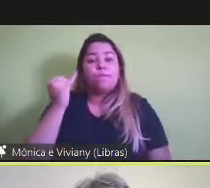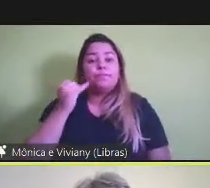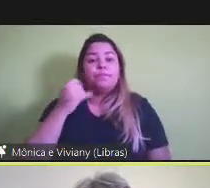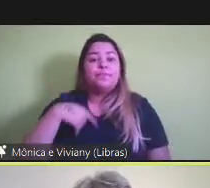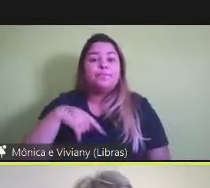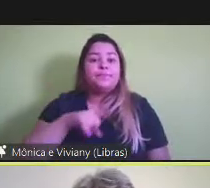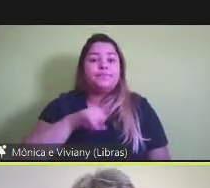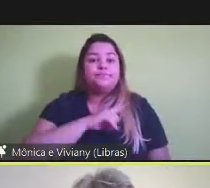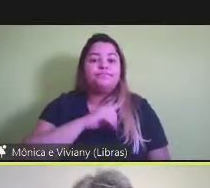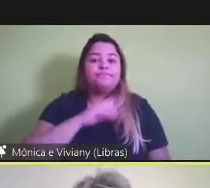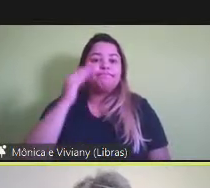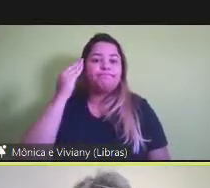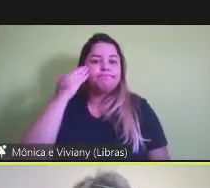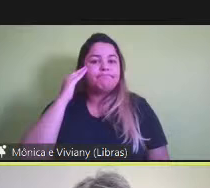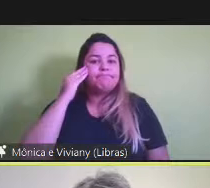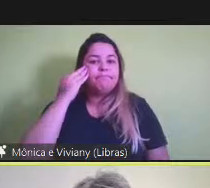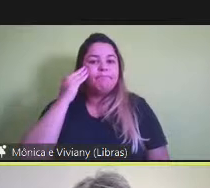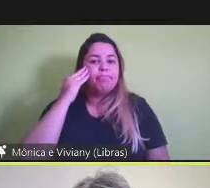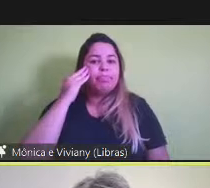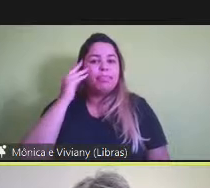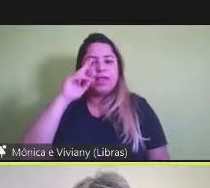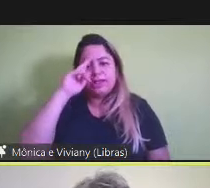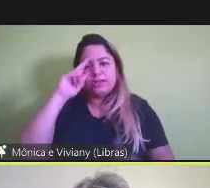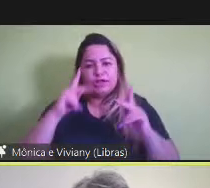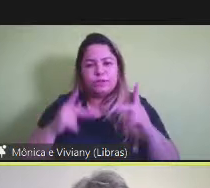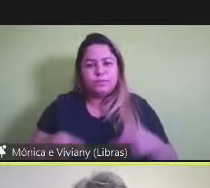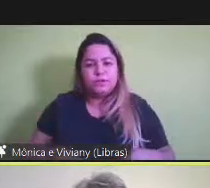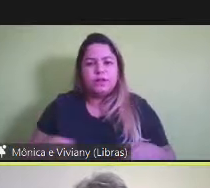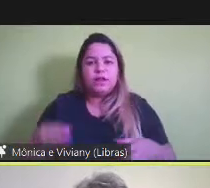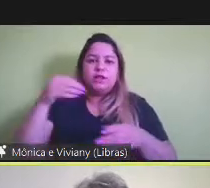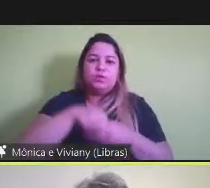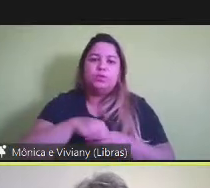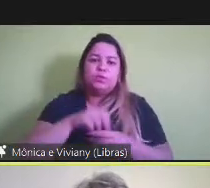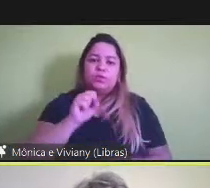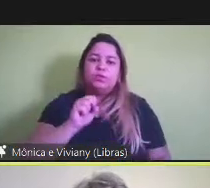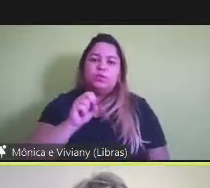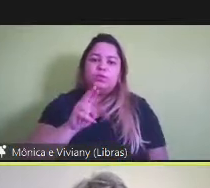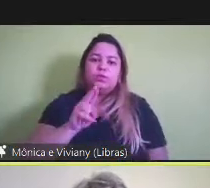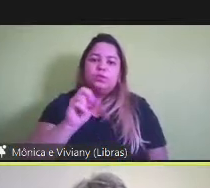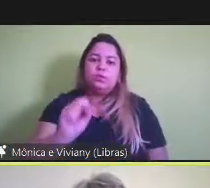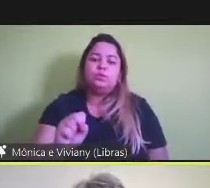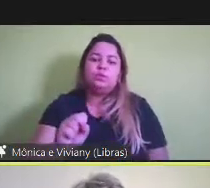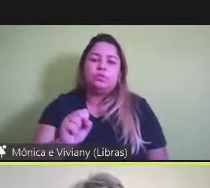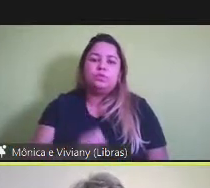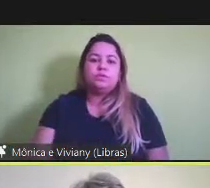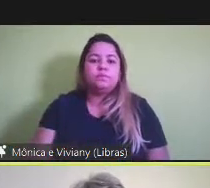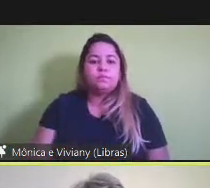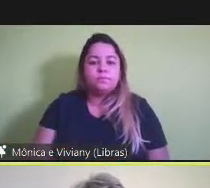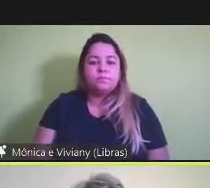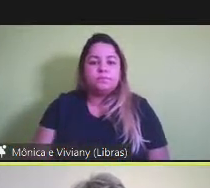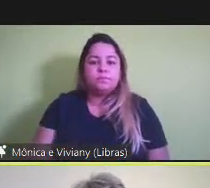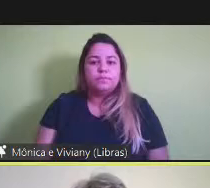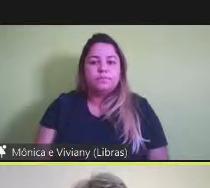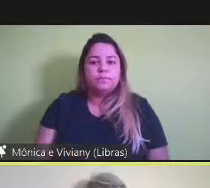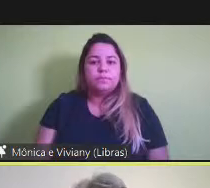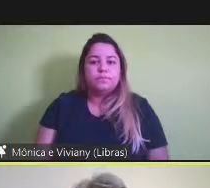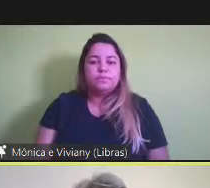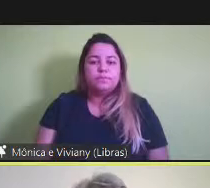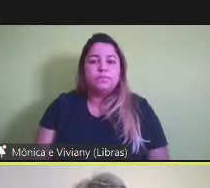What's most important is for us to think what human being is within the